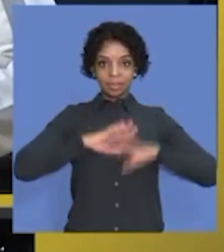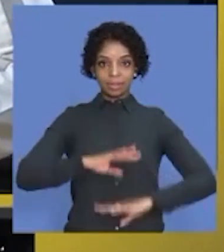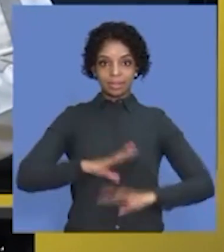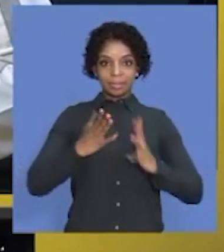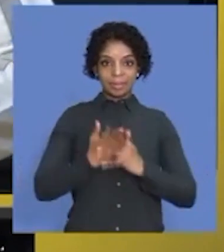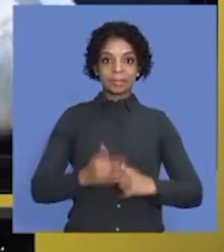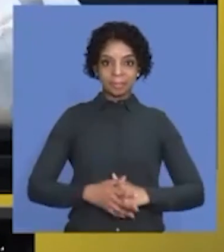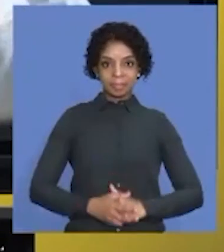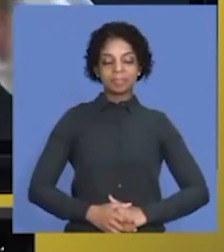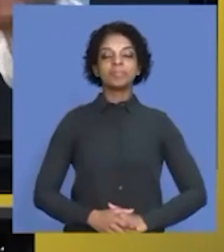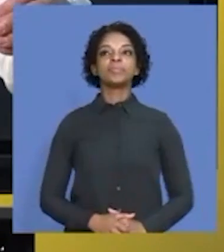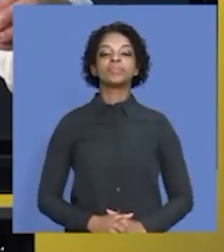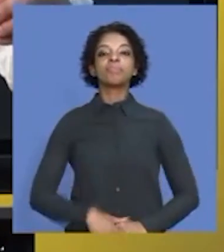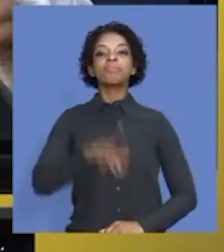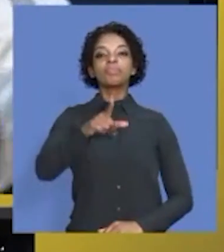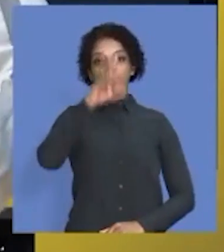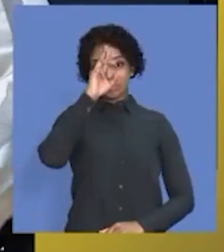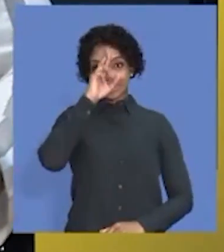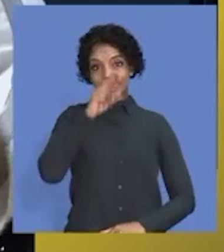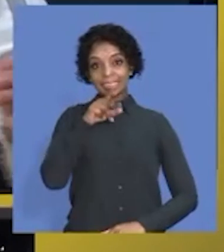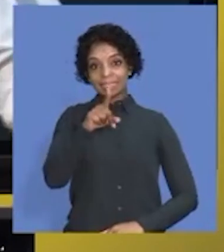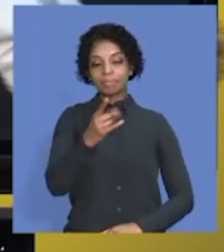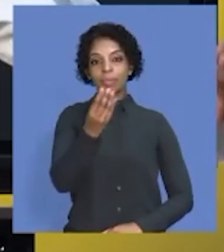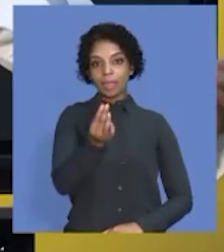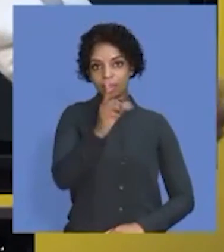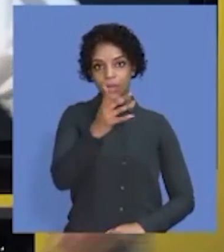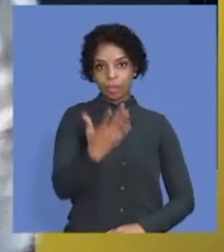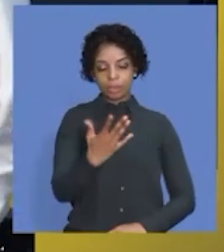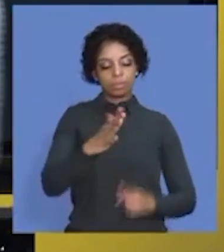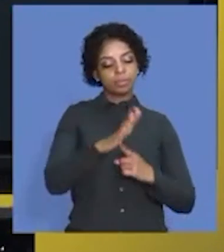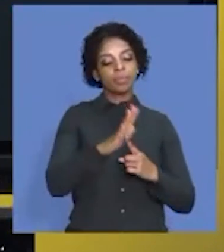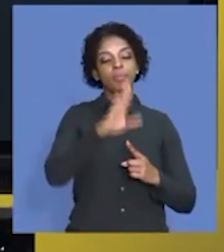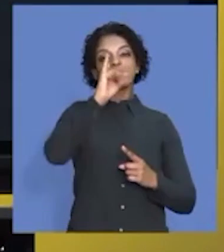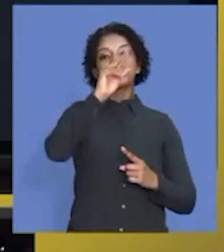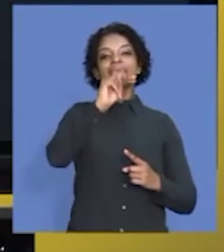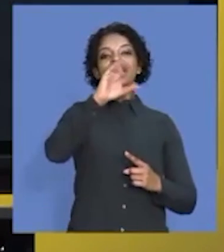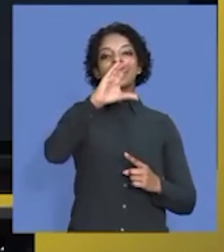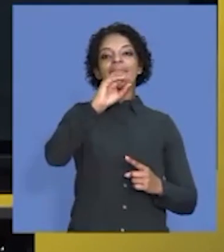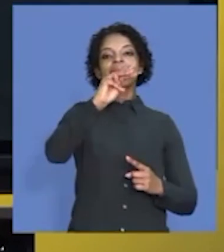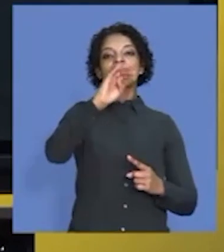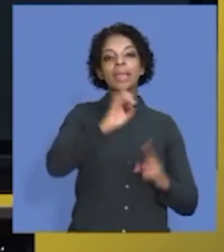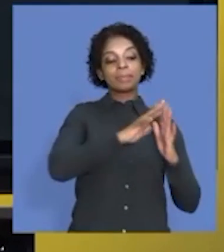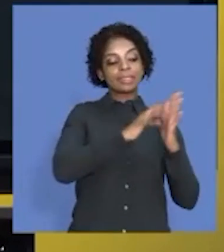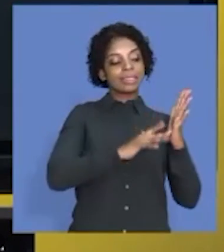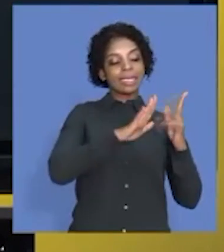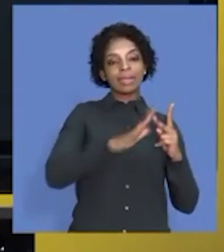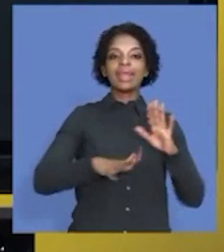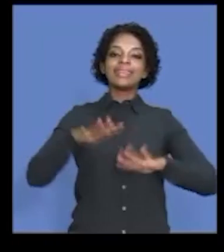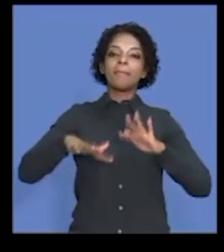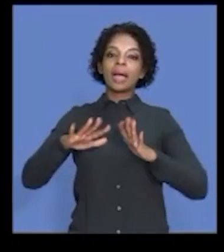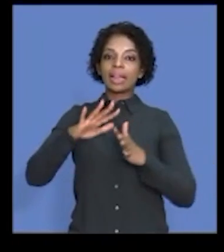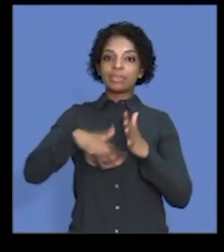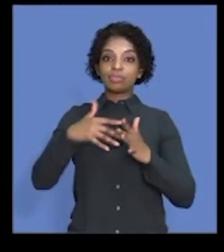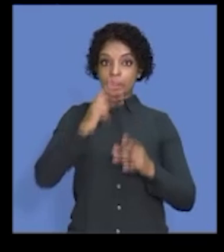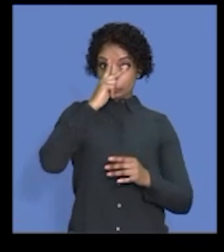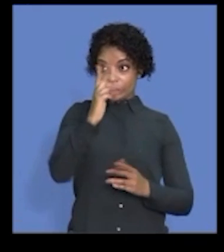their treatment in the income statement as well as the balance sheet. Okay, let's look at this one here. We've dealt with rent. We've dealt